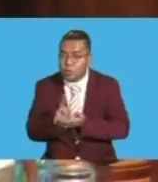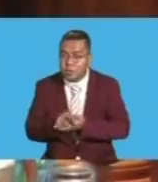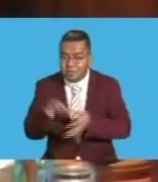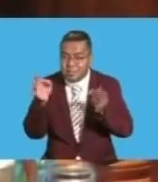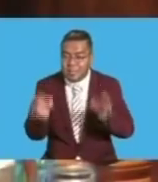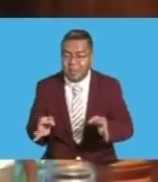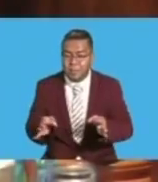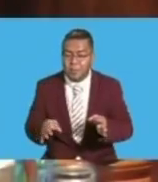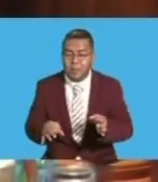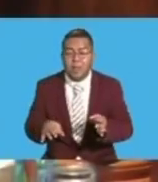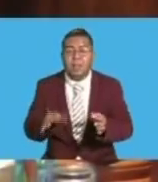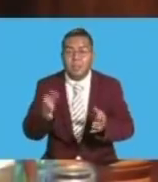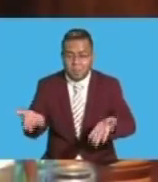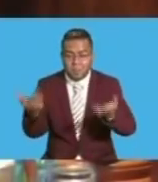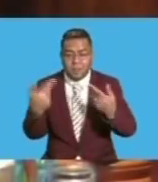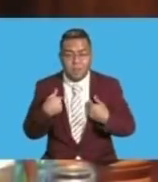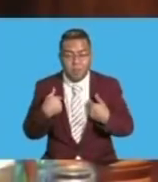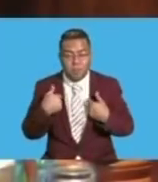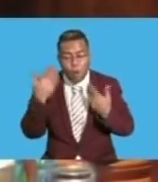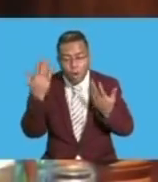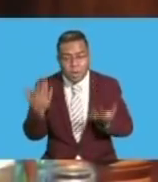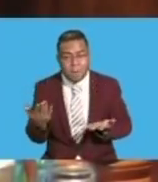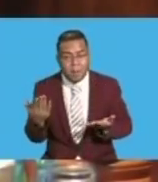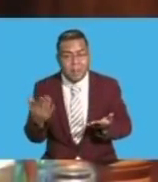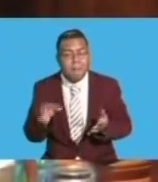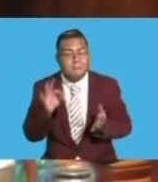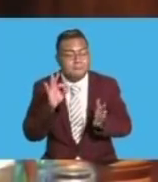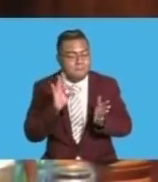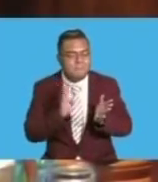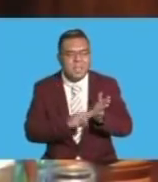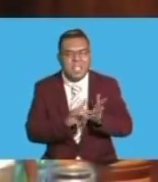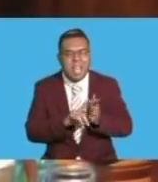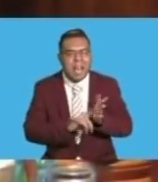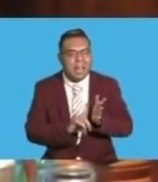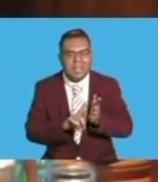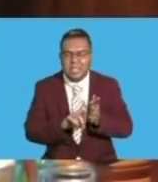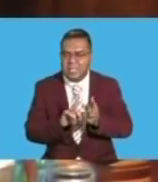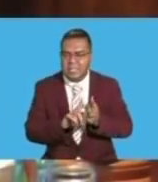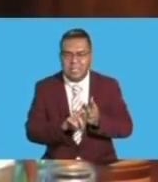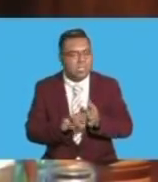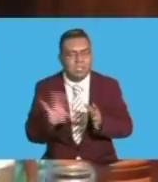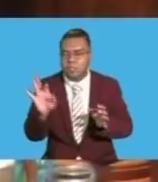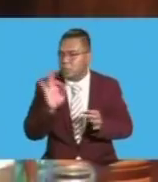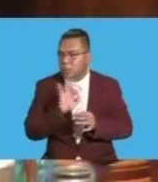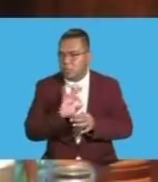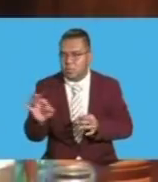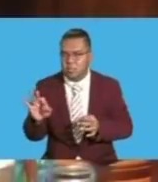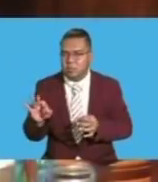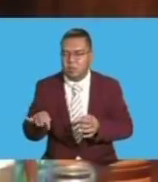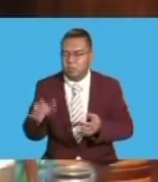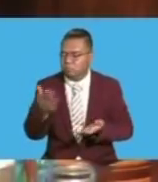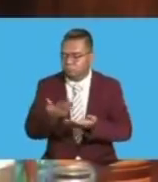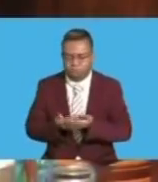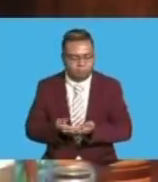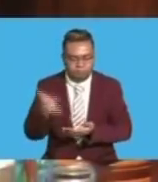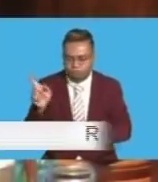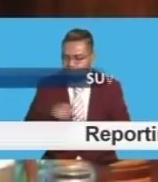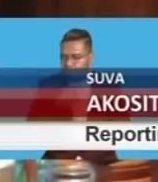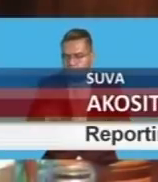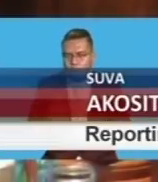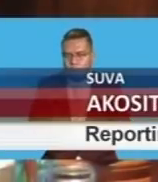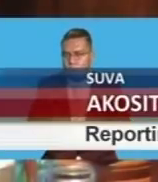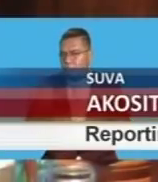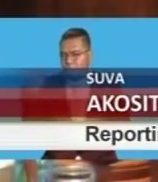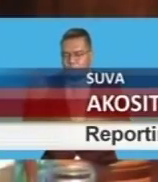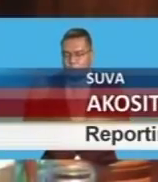The petition submitted by the Honourable Mithieli Mbulanaudha is out of order. Ratu